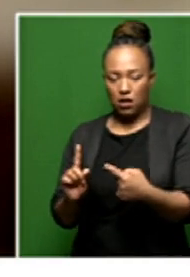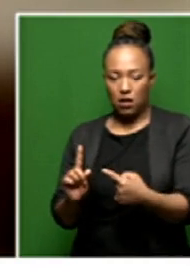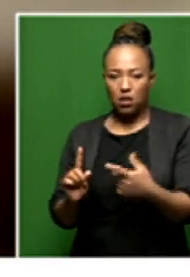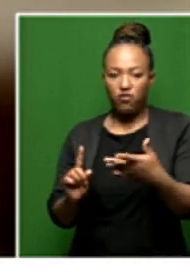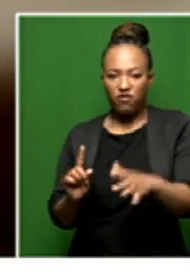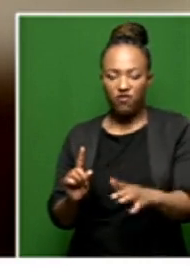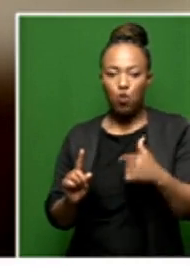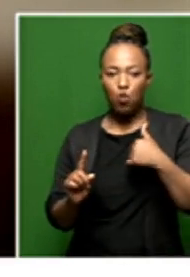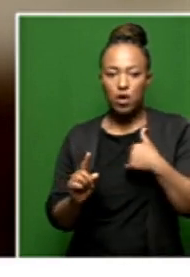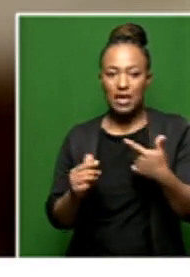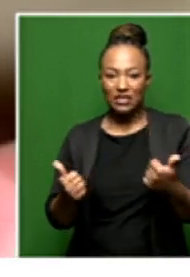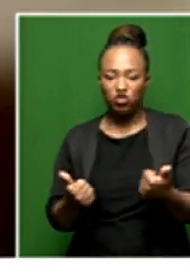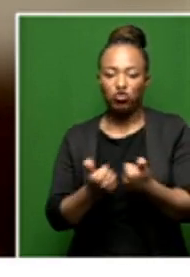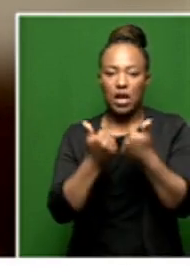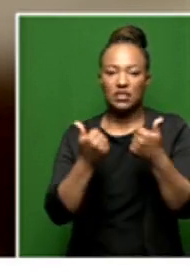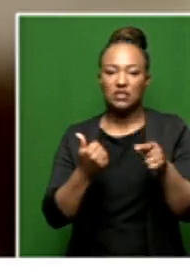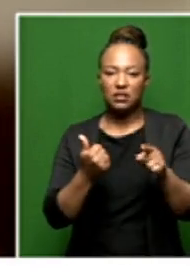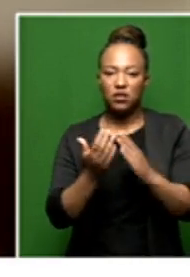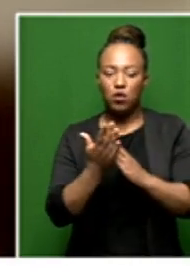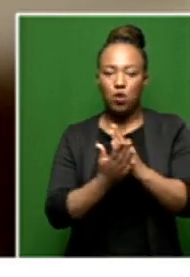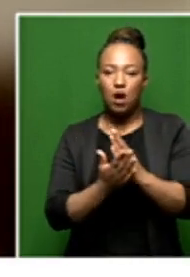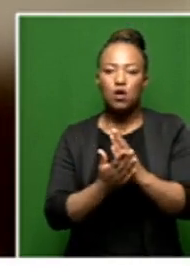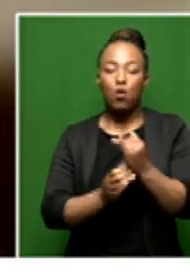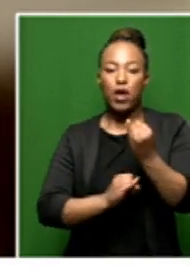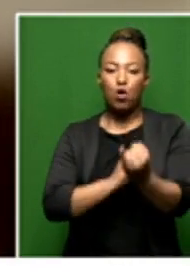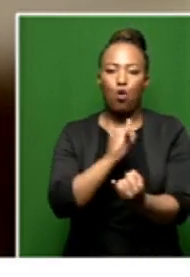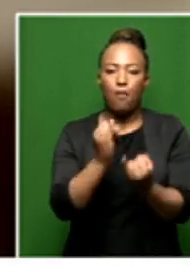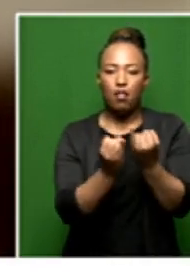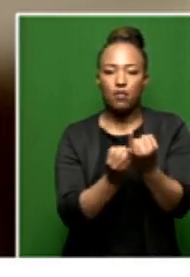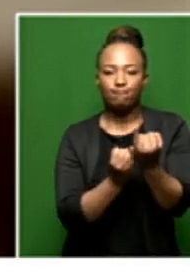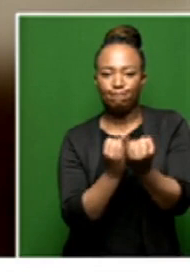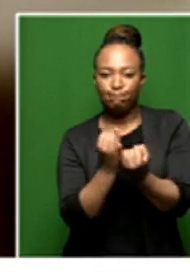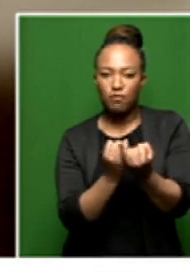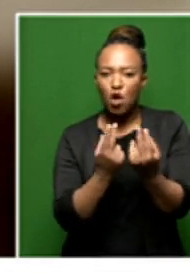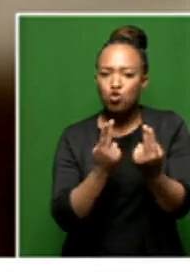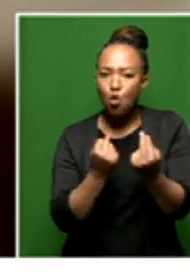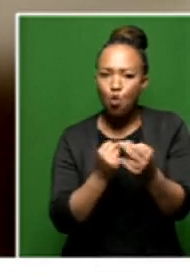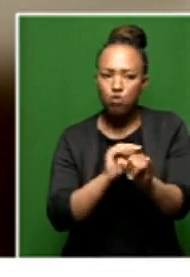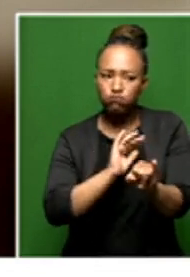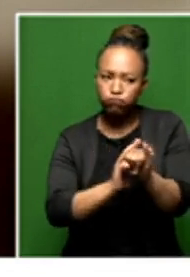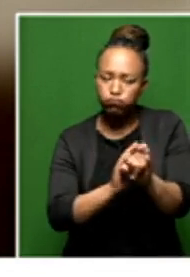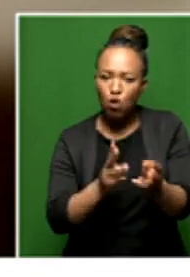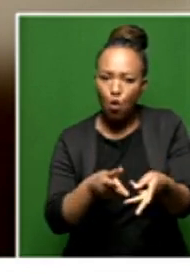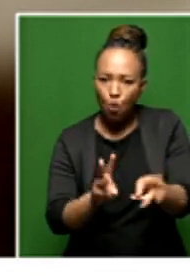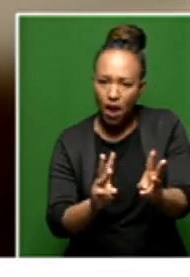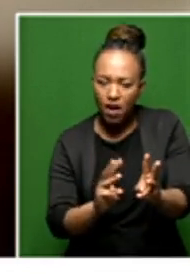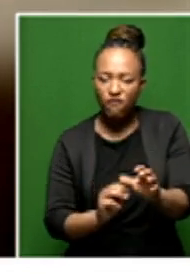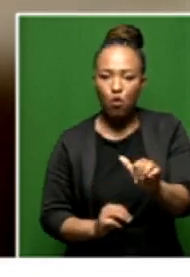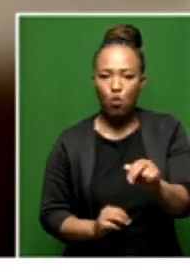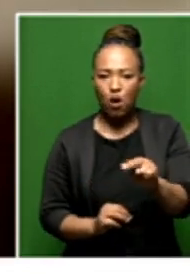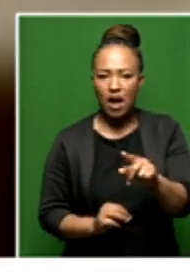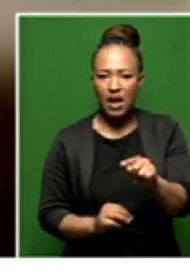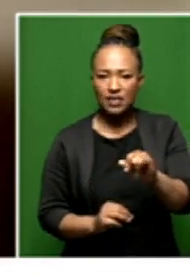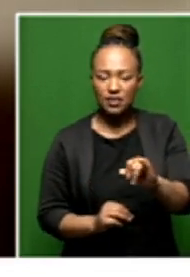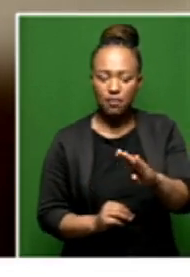run a challenge prize. It's an international competition to come up with a new diagnostic tool to better use